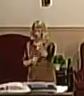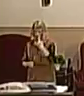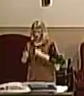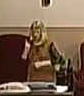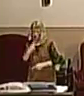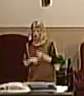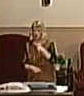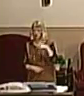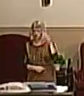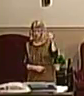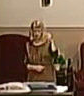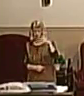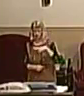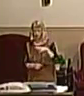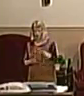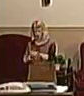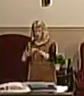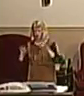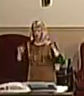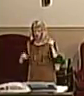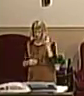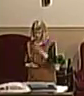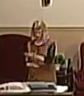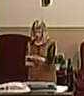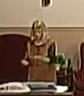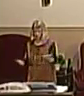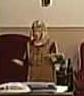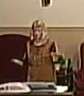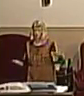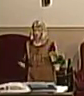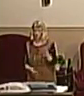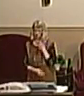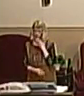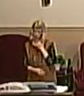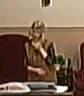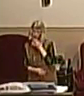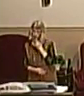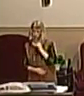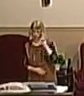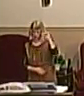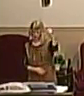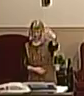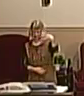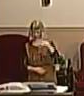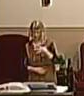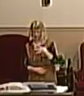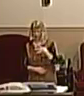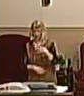Amen.